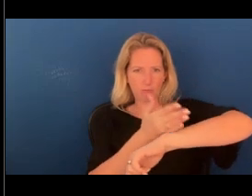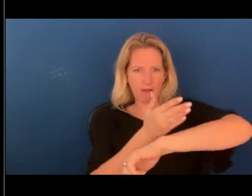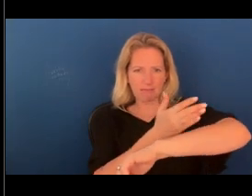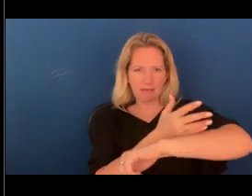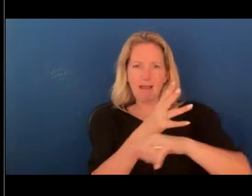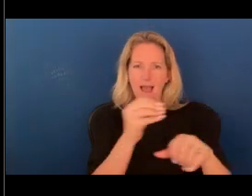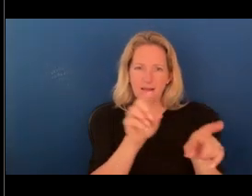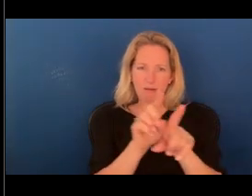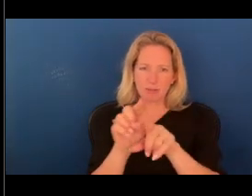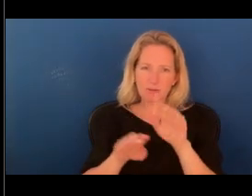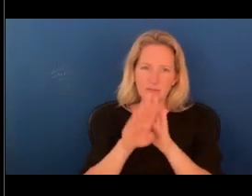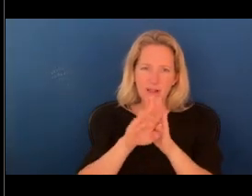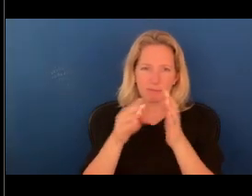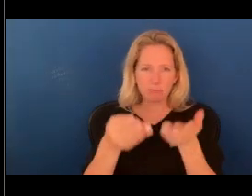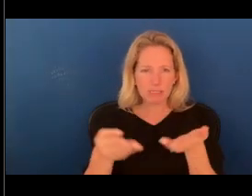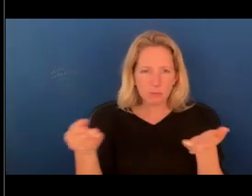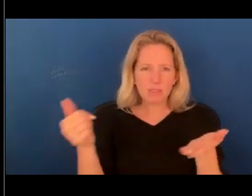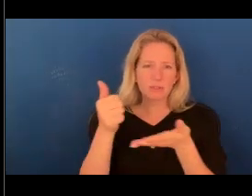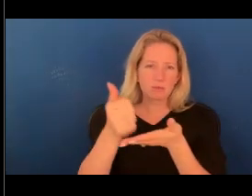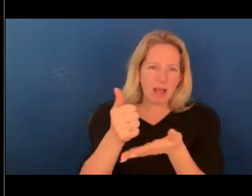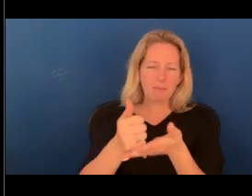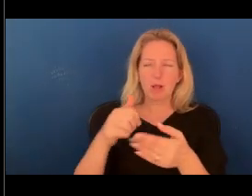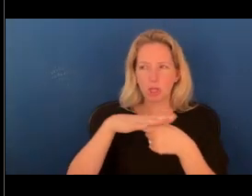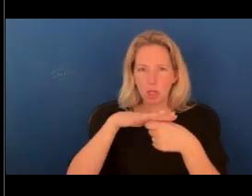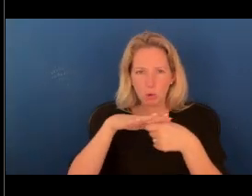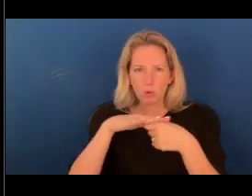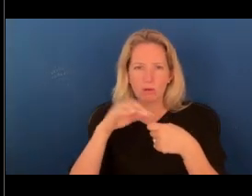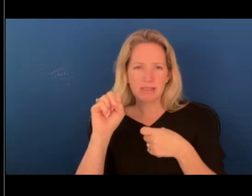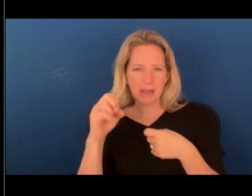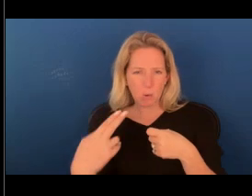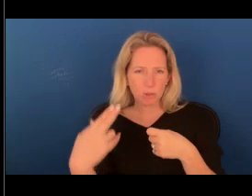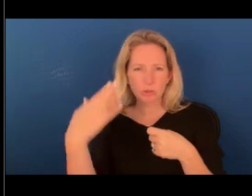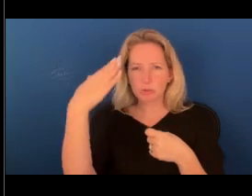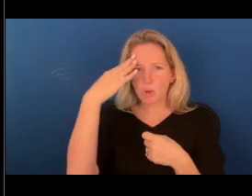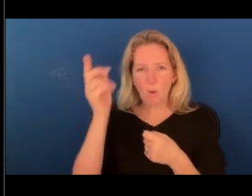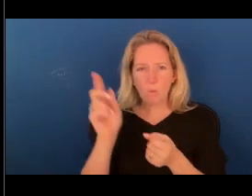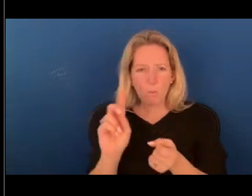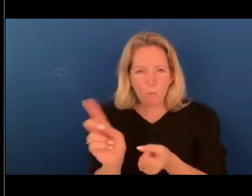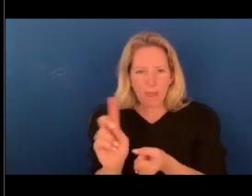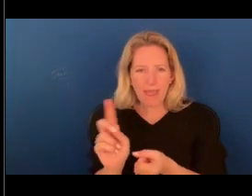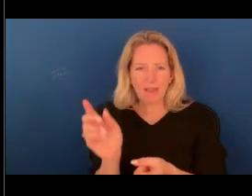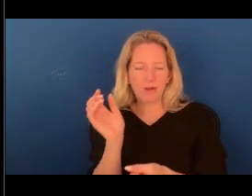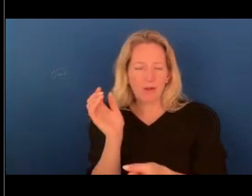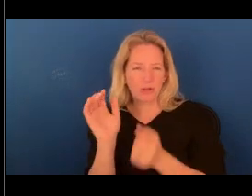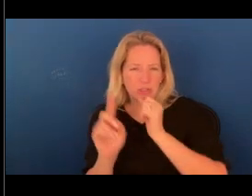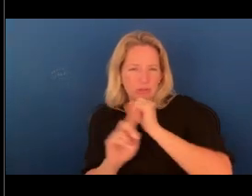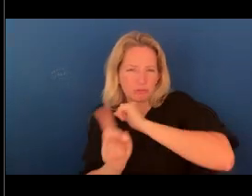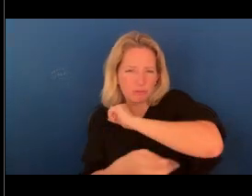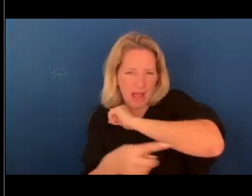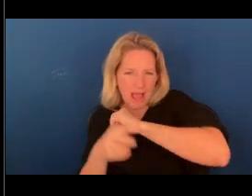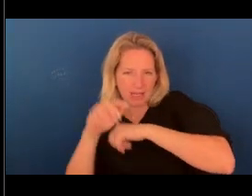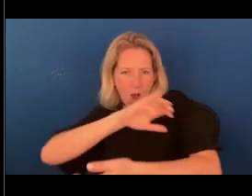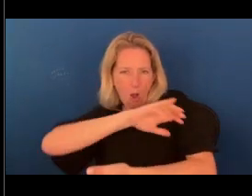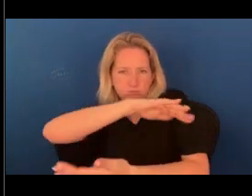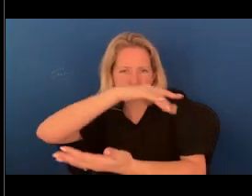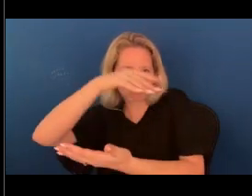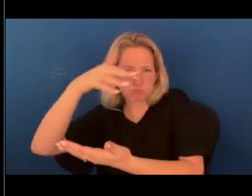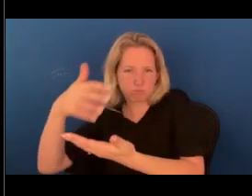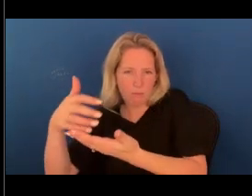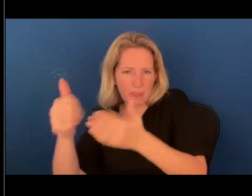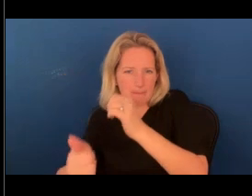resource that would help local stakeholders know where their litter densities were likely to be highest. So we started a project working